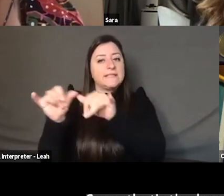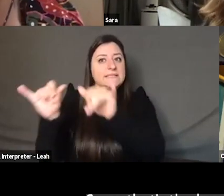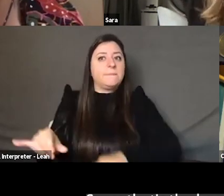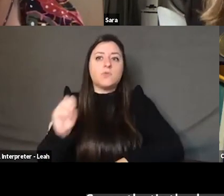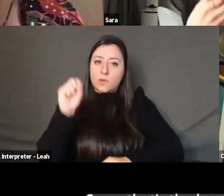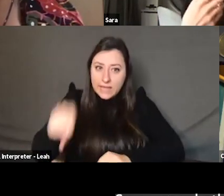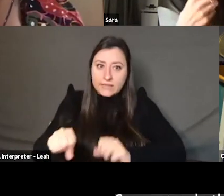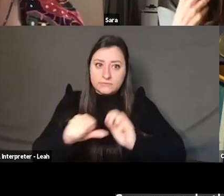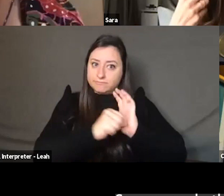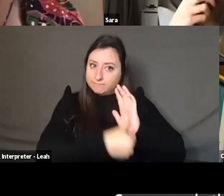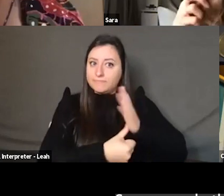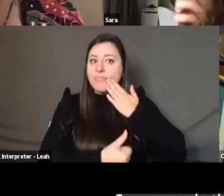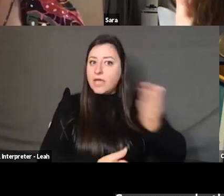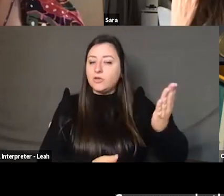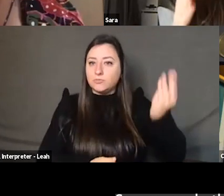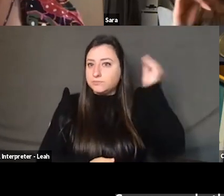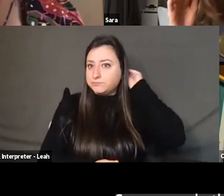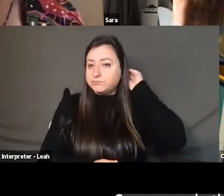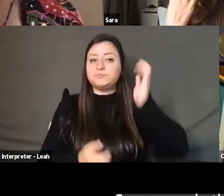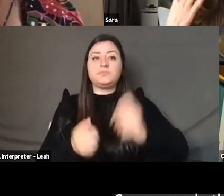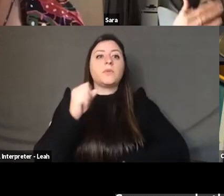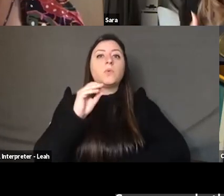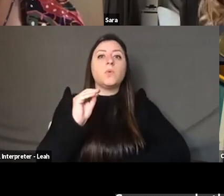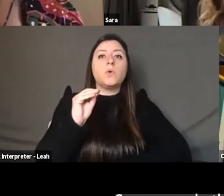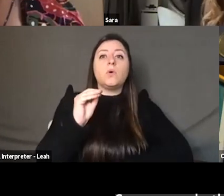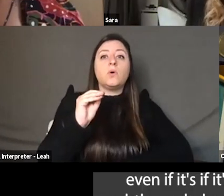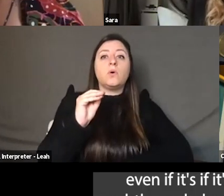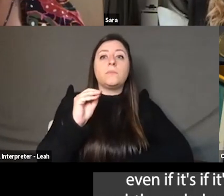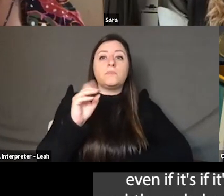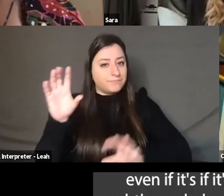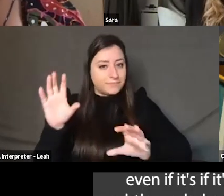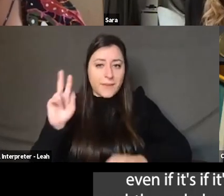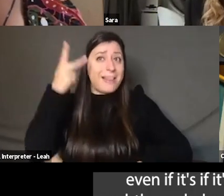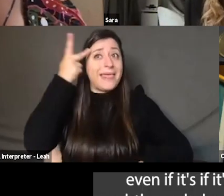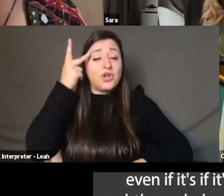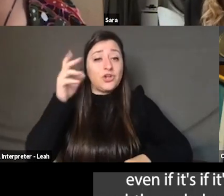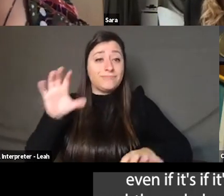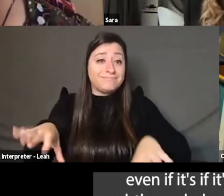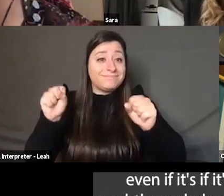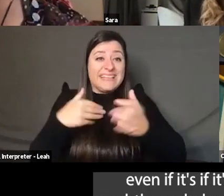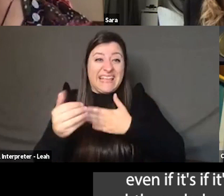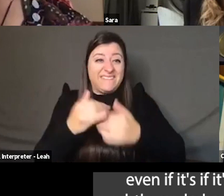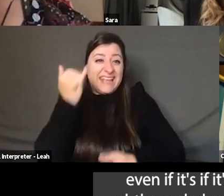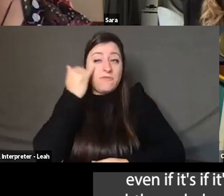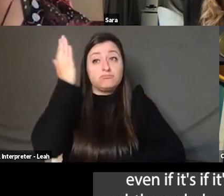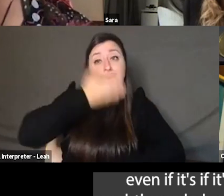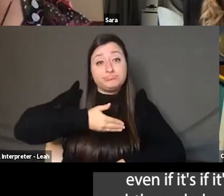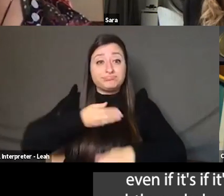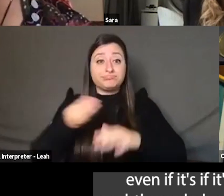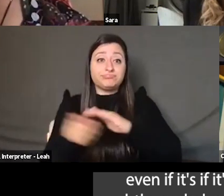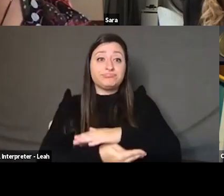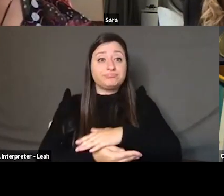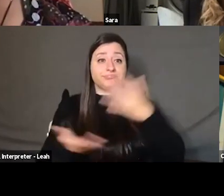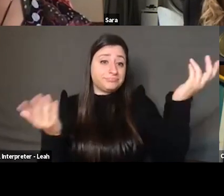definitely point taken. So yes, so do the political act, even if it's kind of like a subtle underhanded